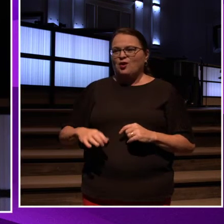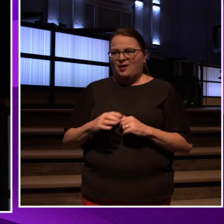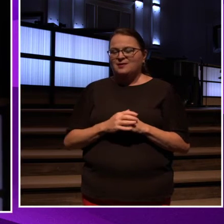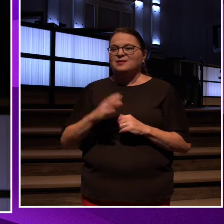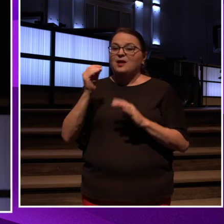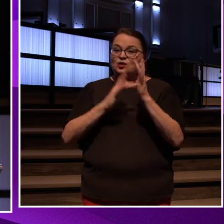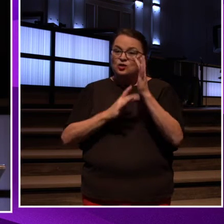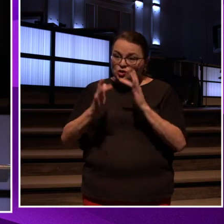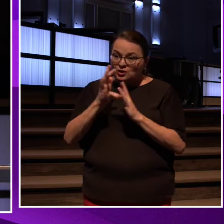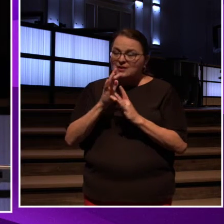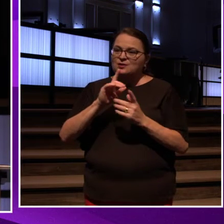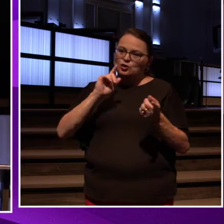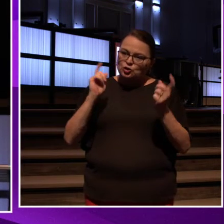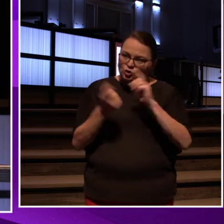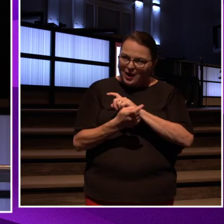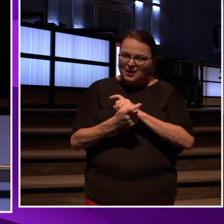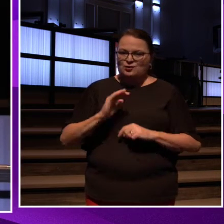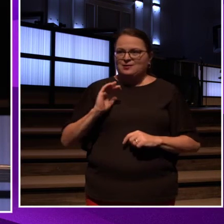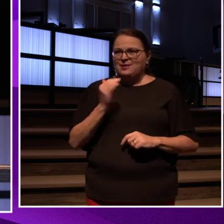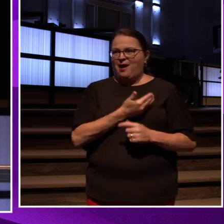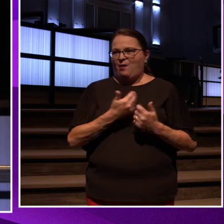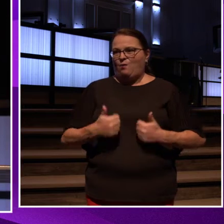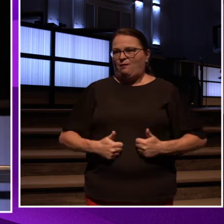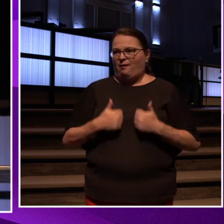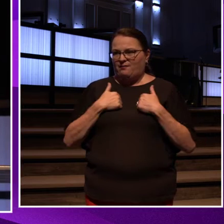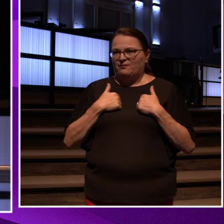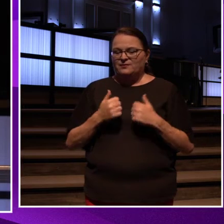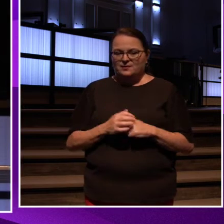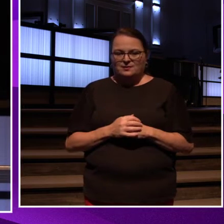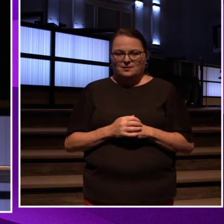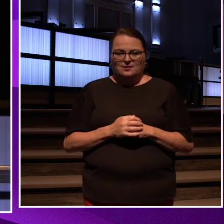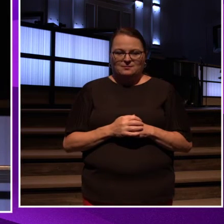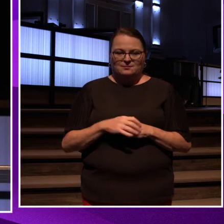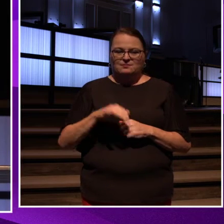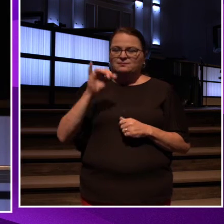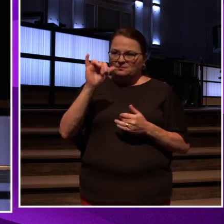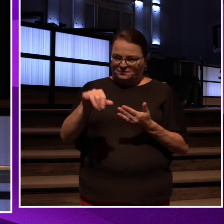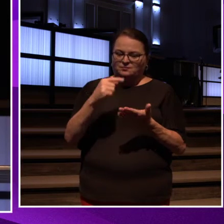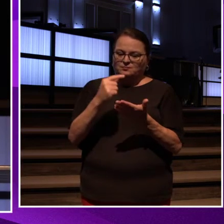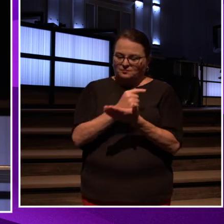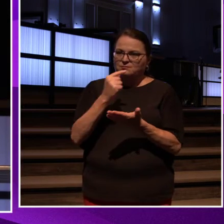And Jesus changes our lives. That's the gospel.